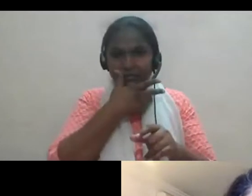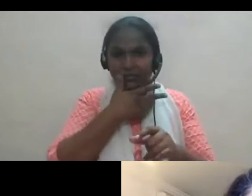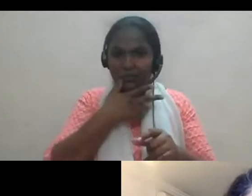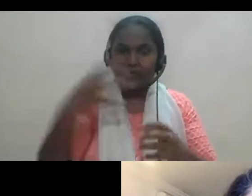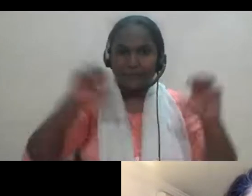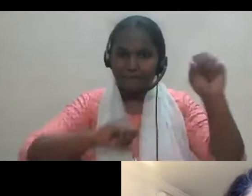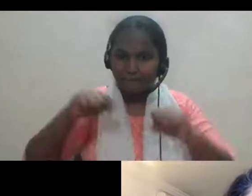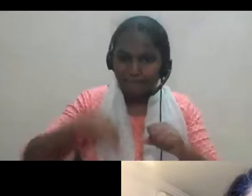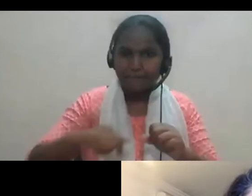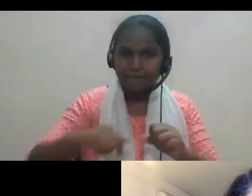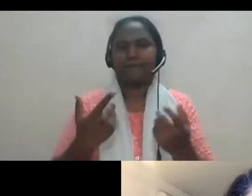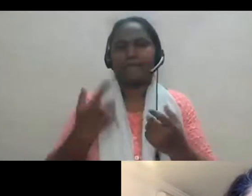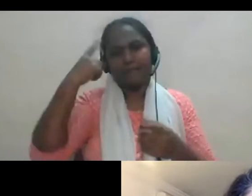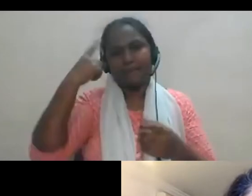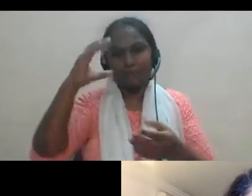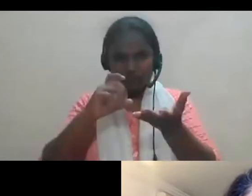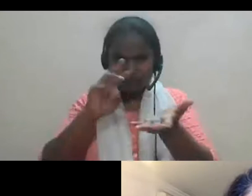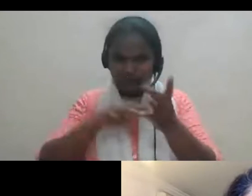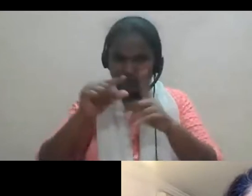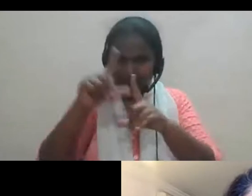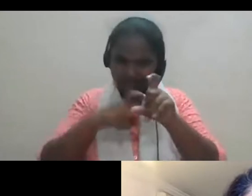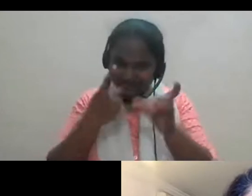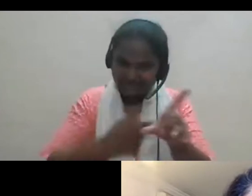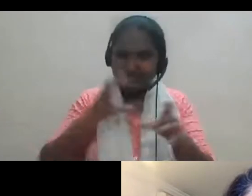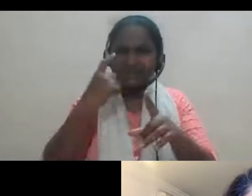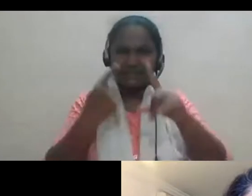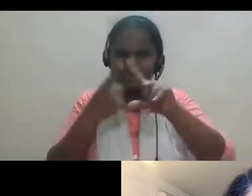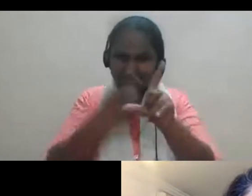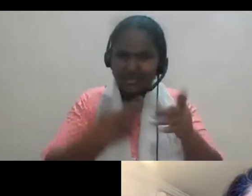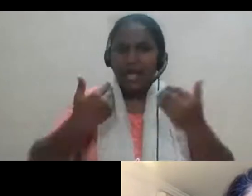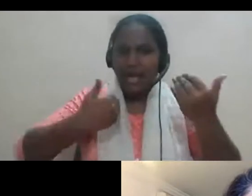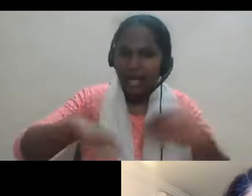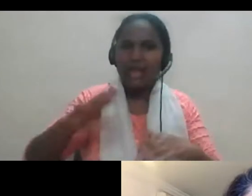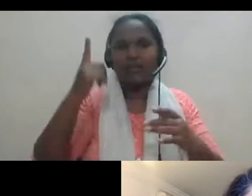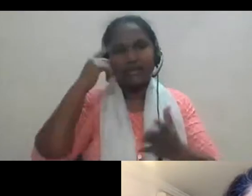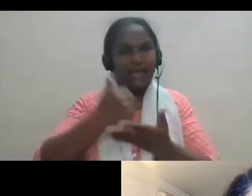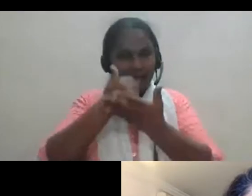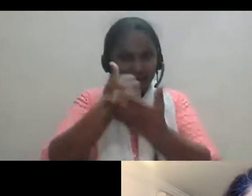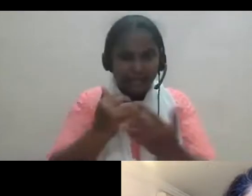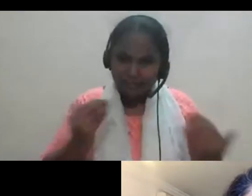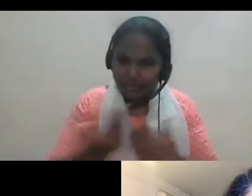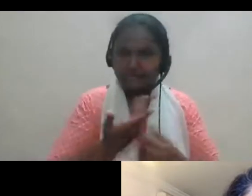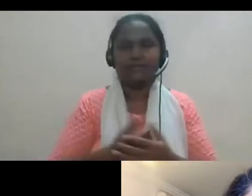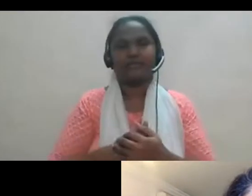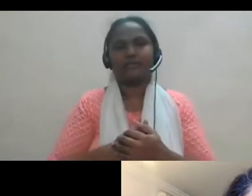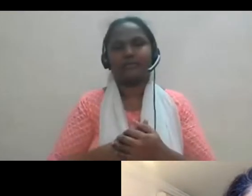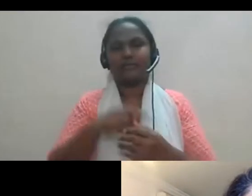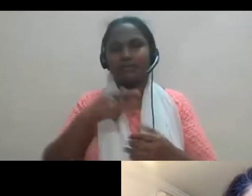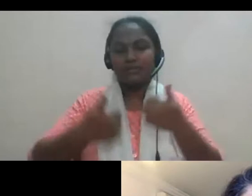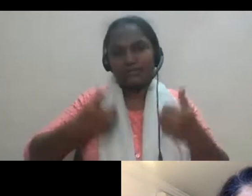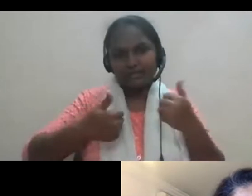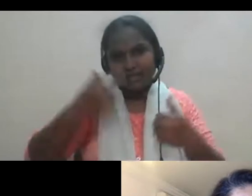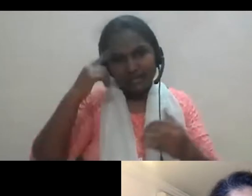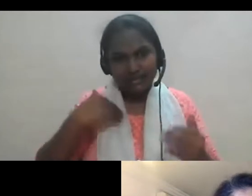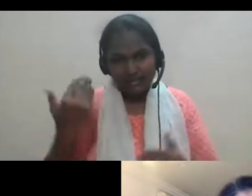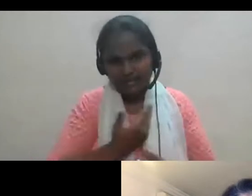these complexities to the fore? How they allow us and help us and challenge us